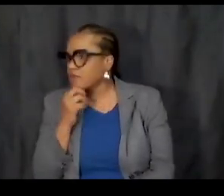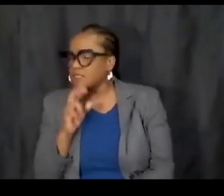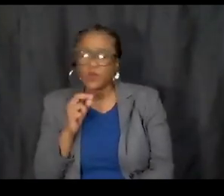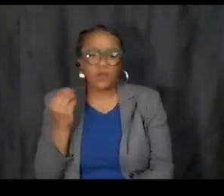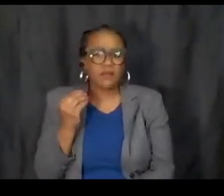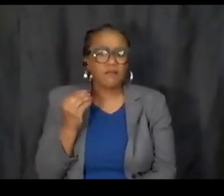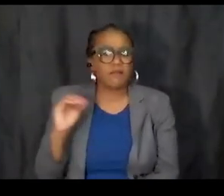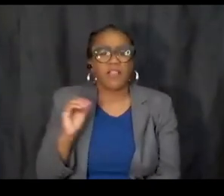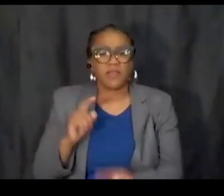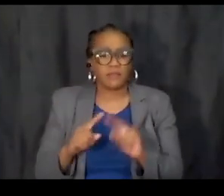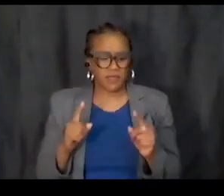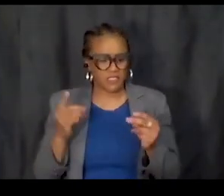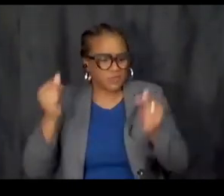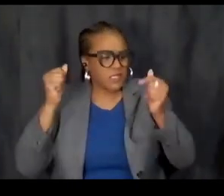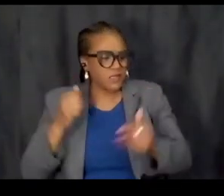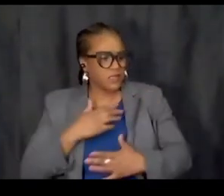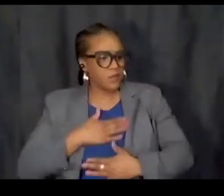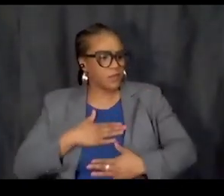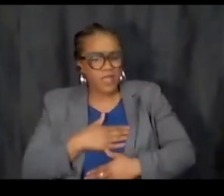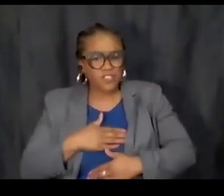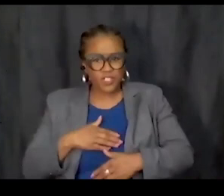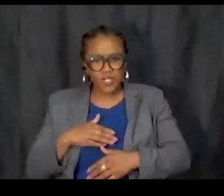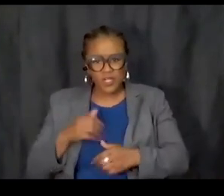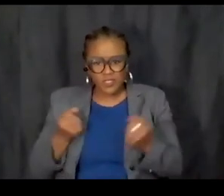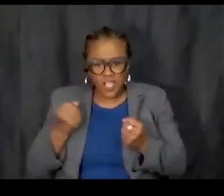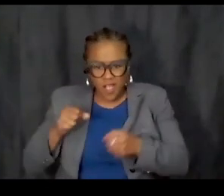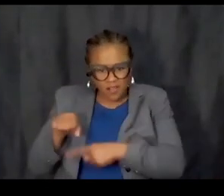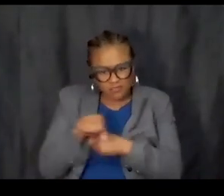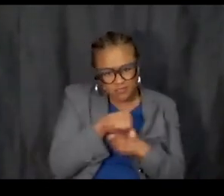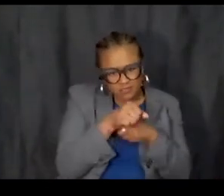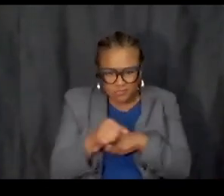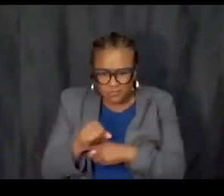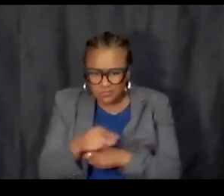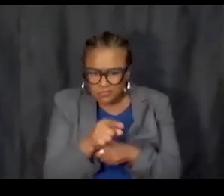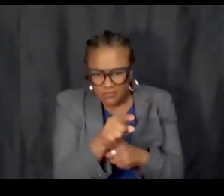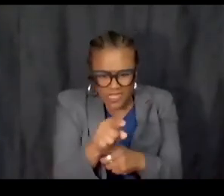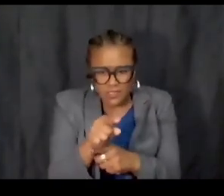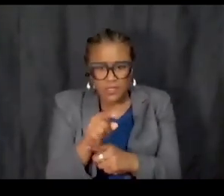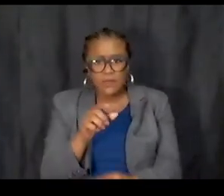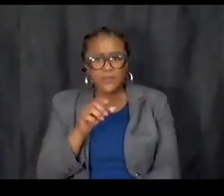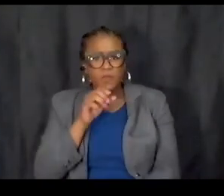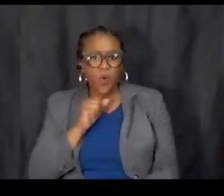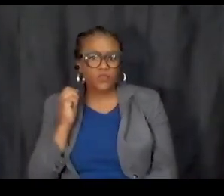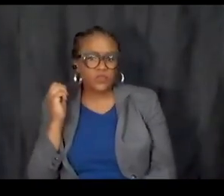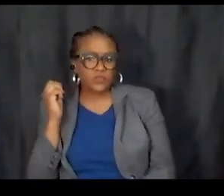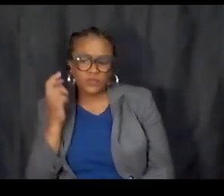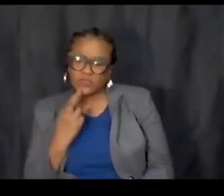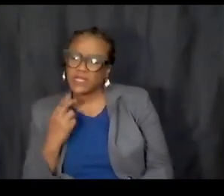speed, pleasure, Formula One, and richer, bolder, older reds I adore for a